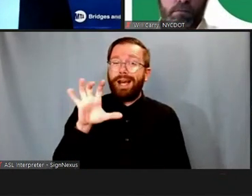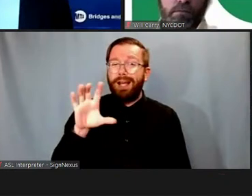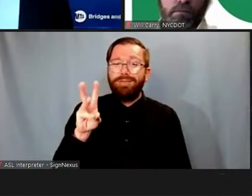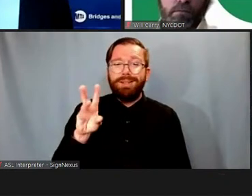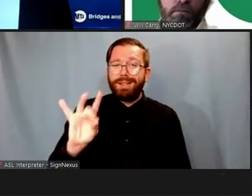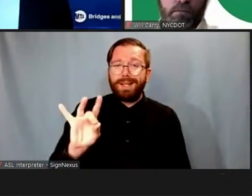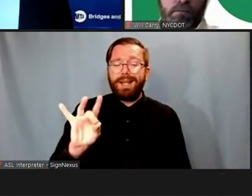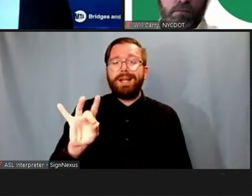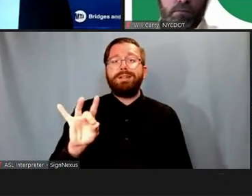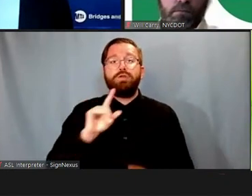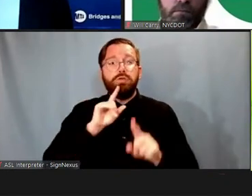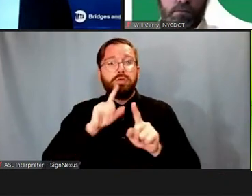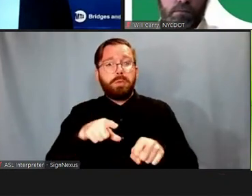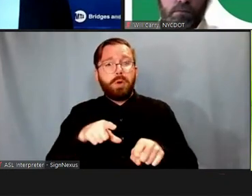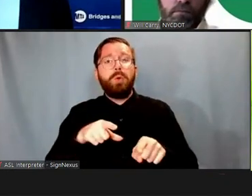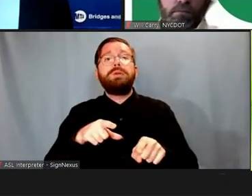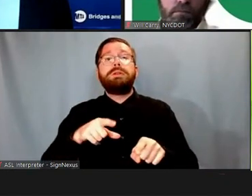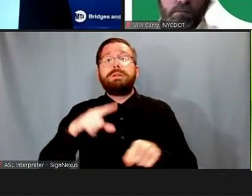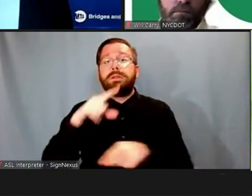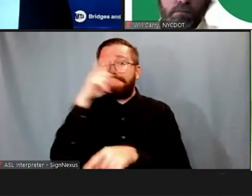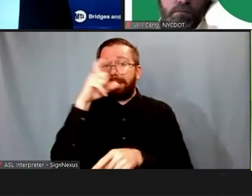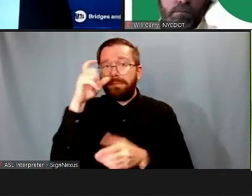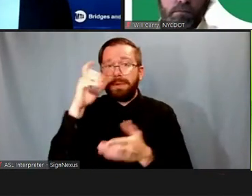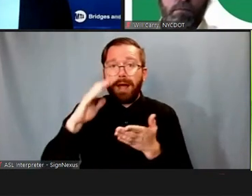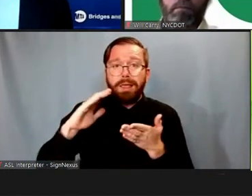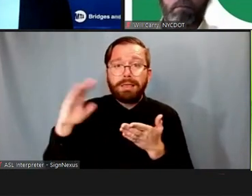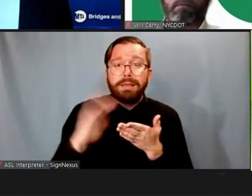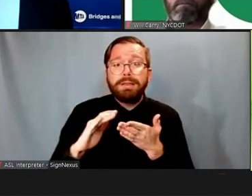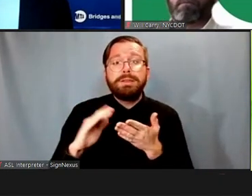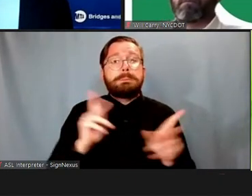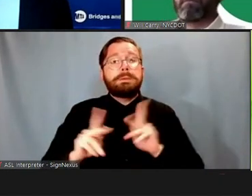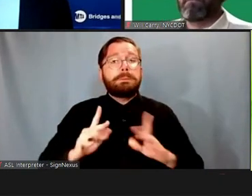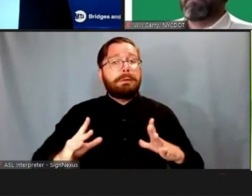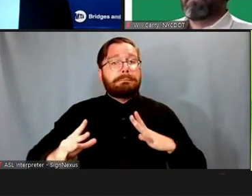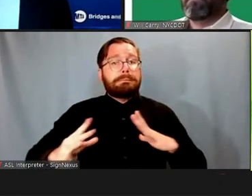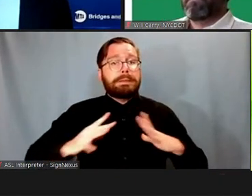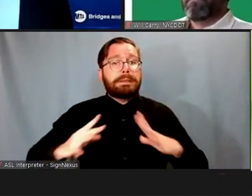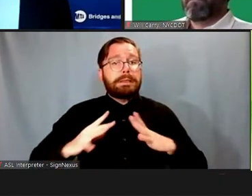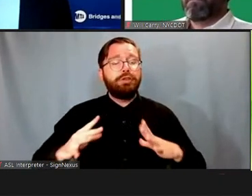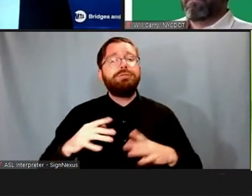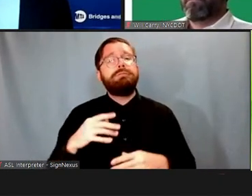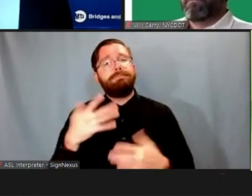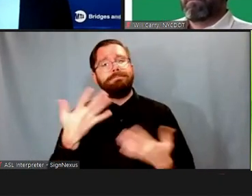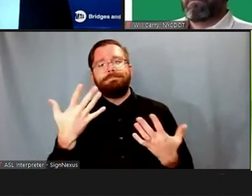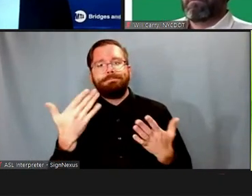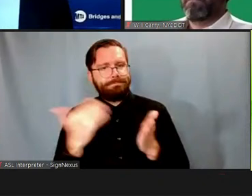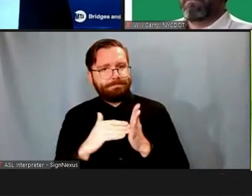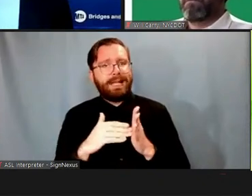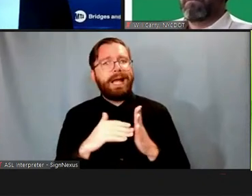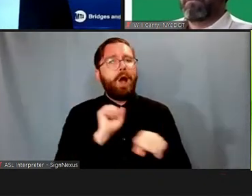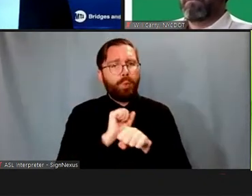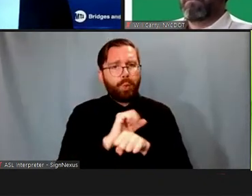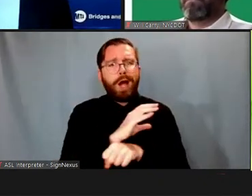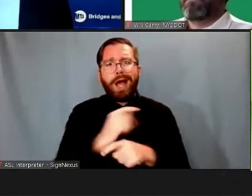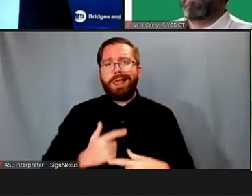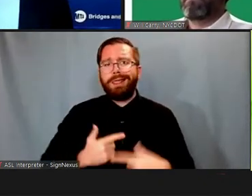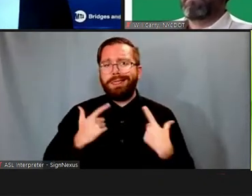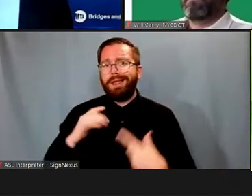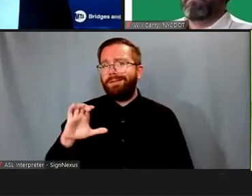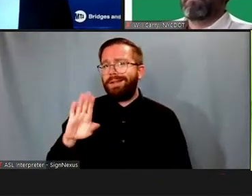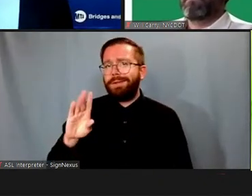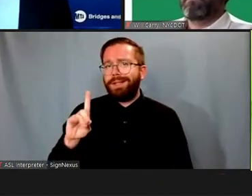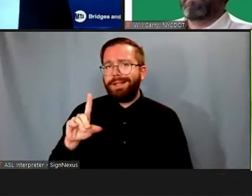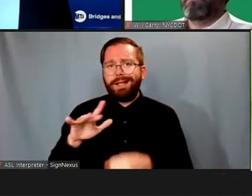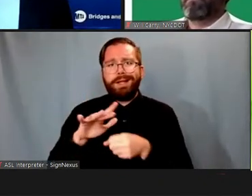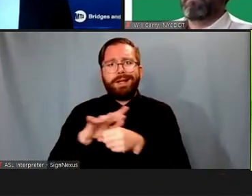as summer is winding down a popular time for vacationing and downtime as i mentioned i both live and work in the cbd and i haven't seen a single